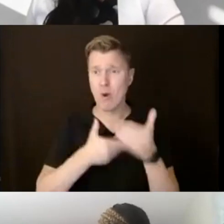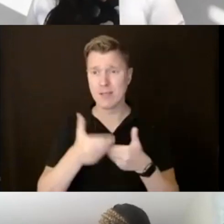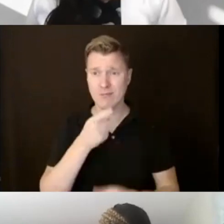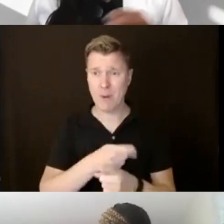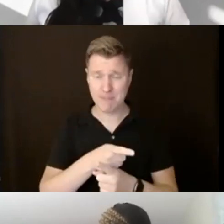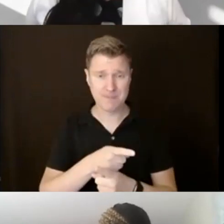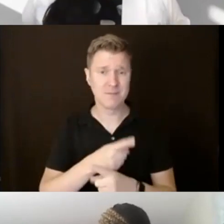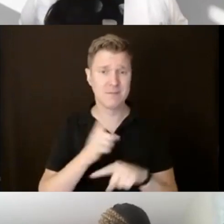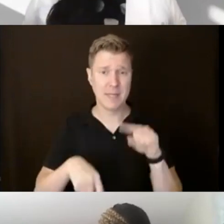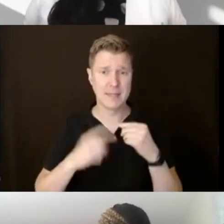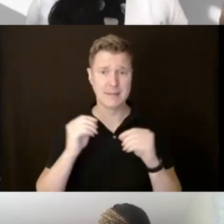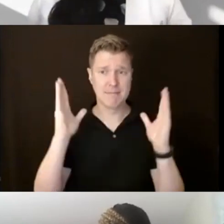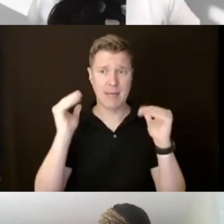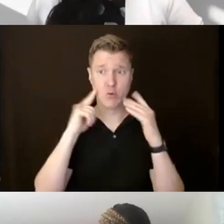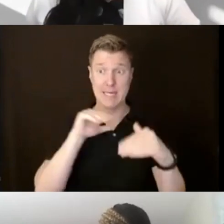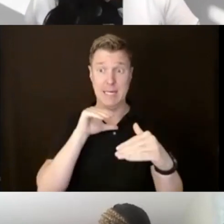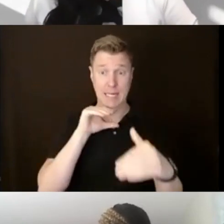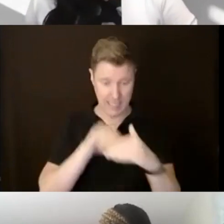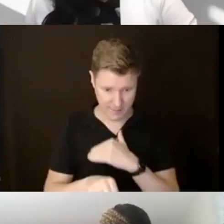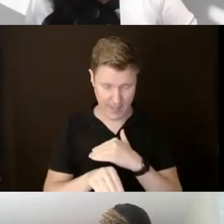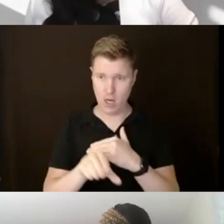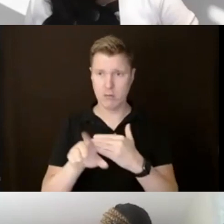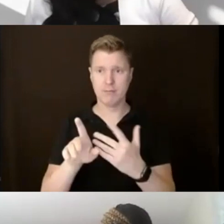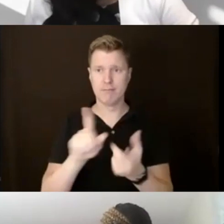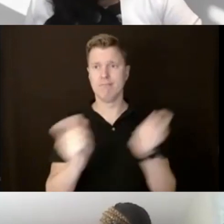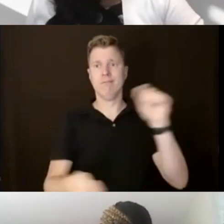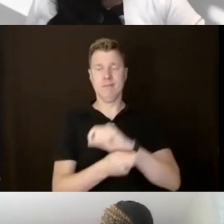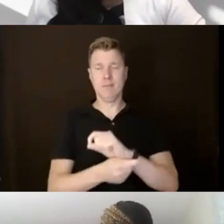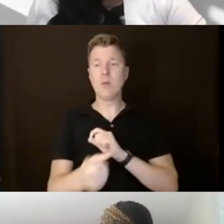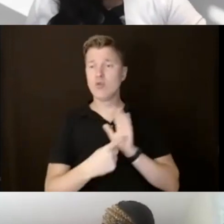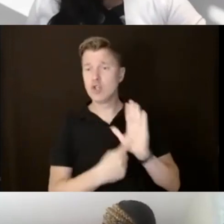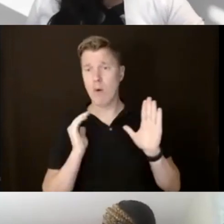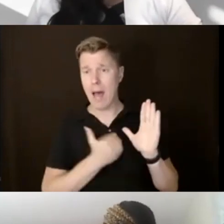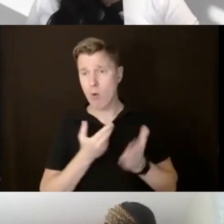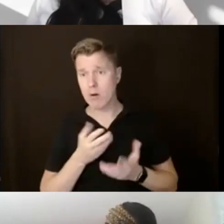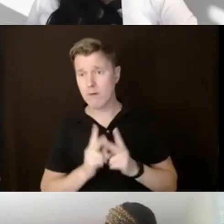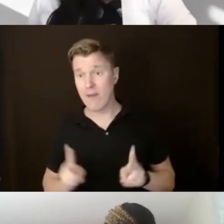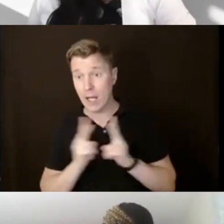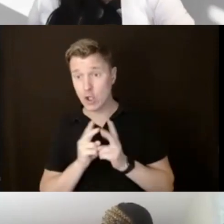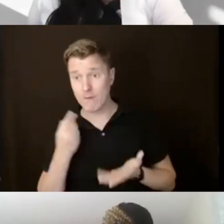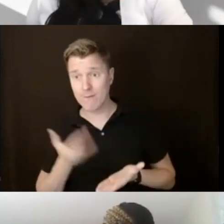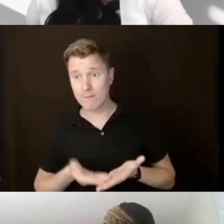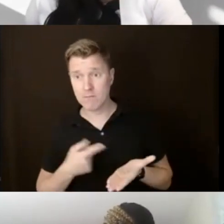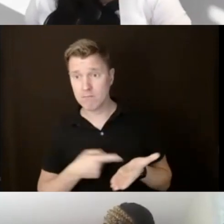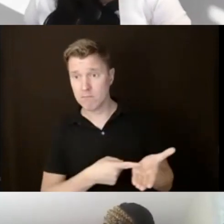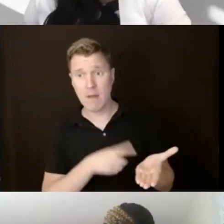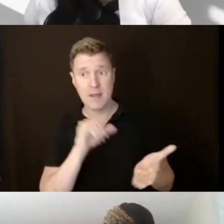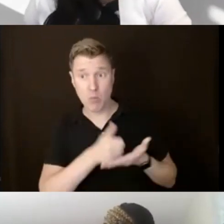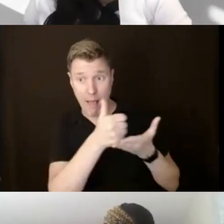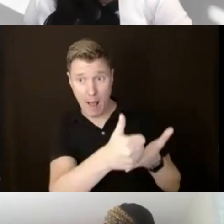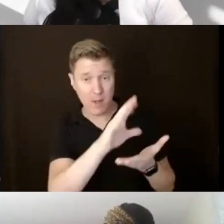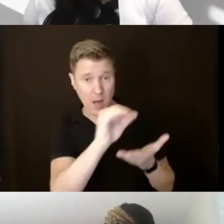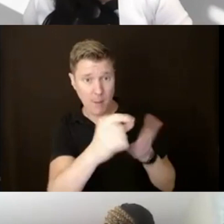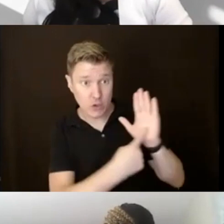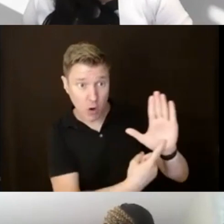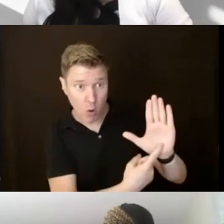can't just expect to get in there and, oh yeah, they're gonna, we have to show our value. We have to show how this is going to help the company and their